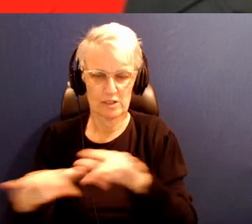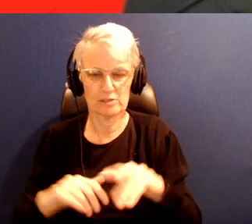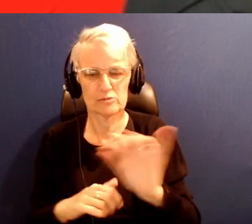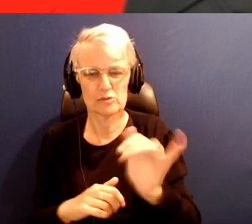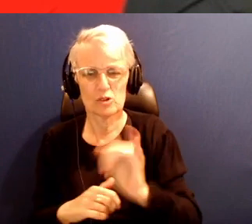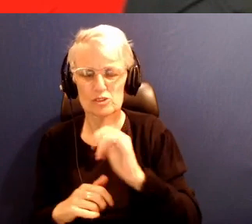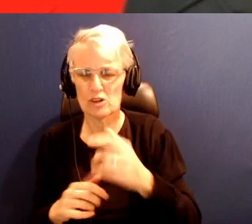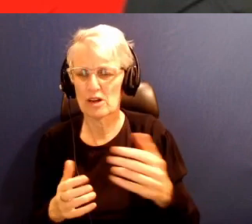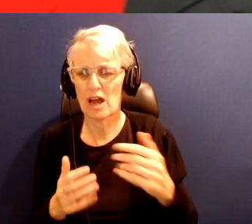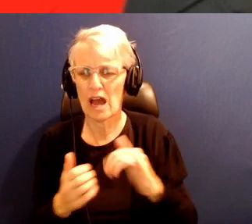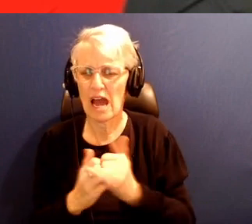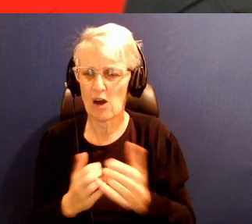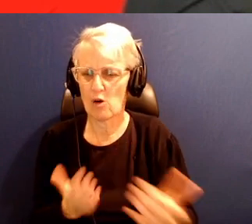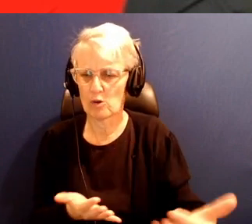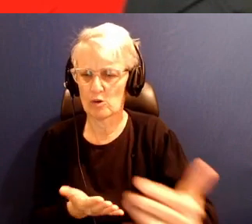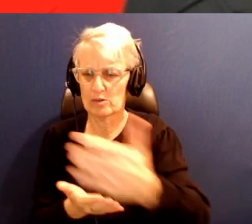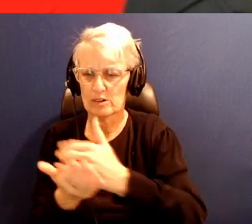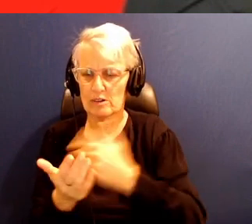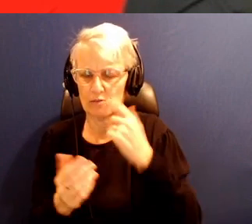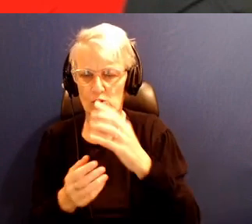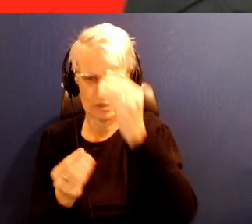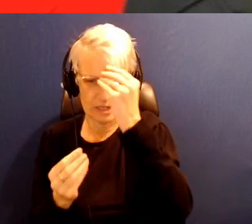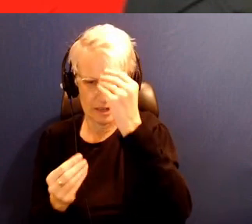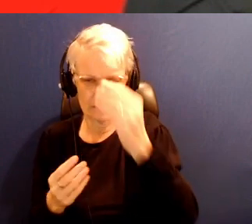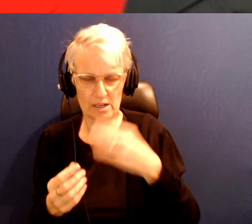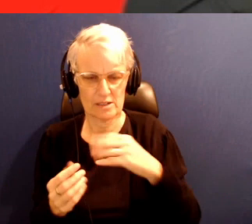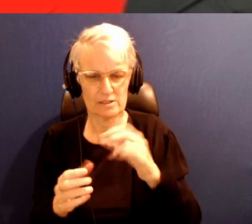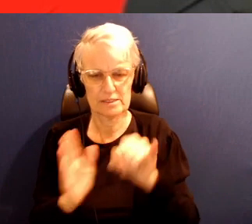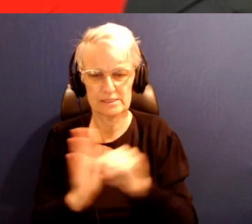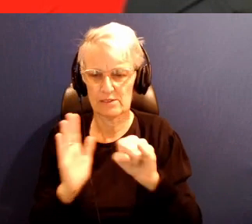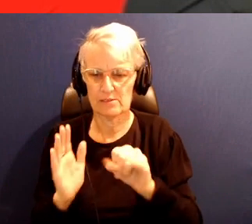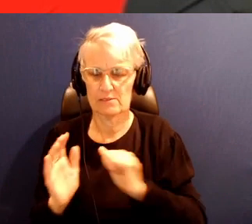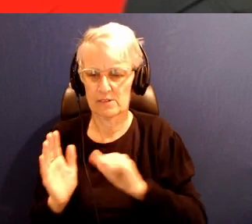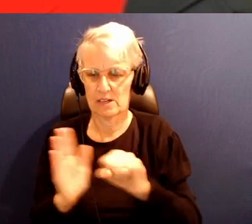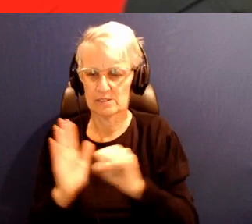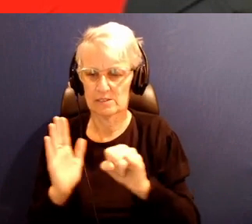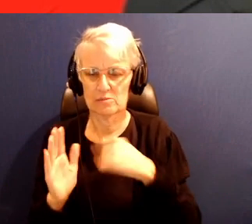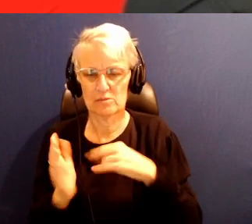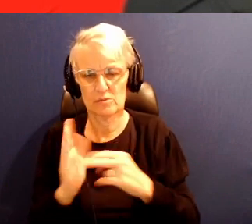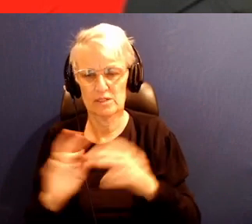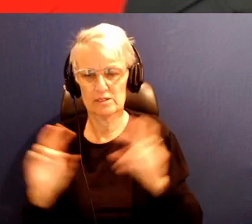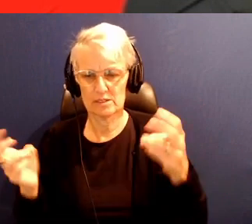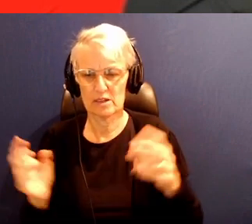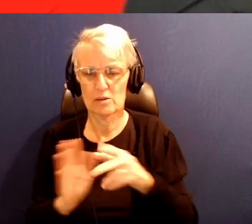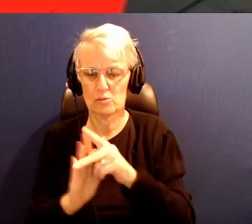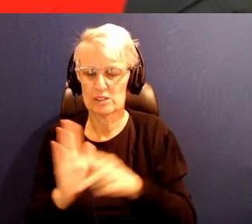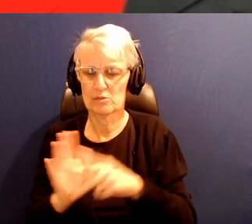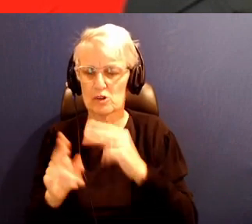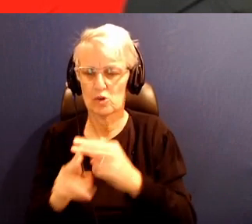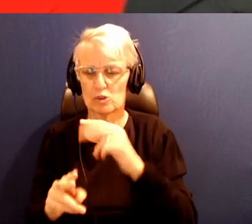consider information collection methods for data and self-identification that aligns with the no harm